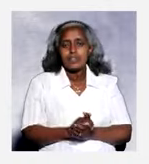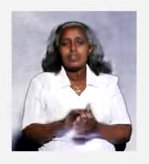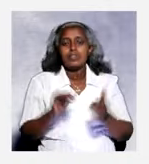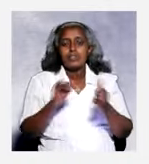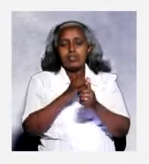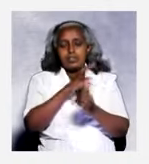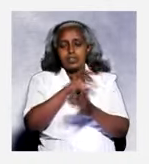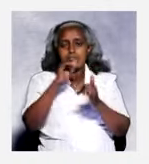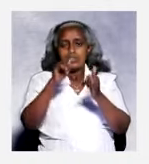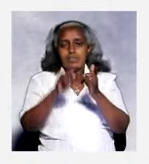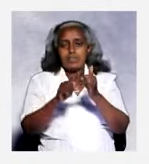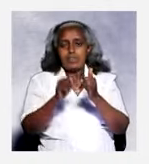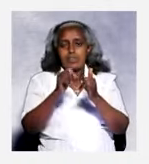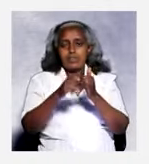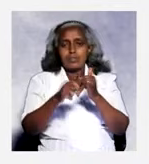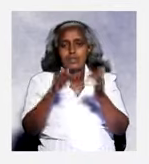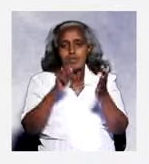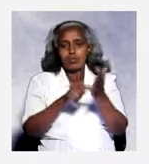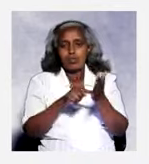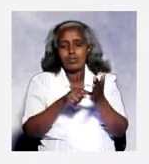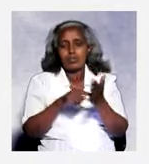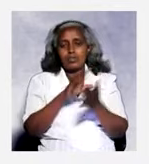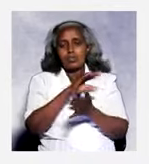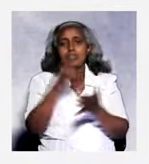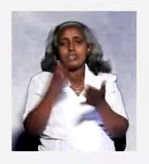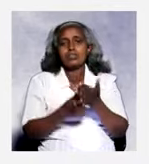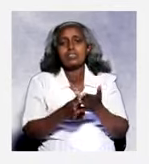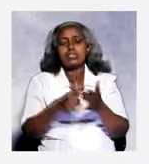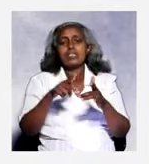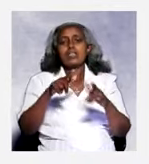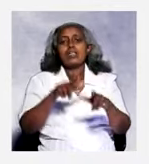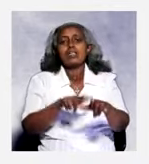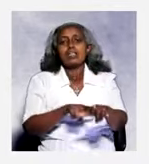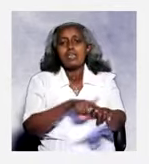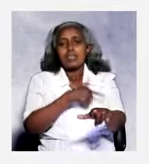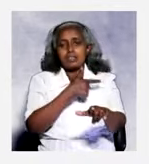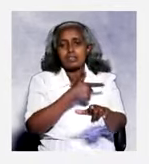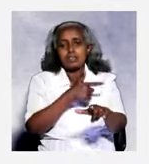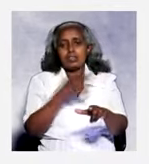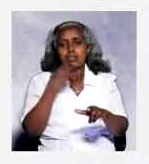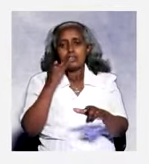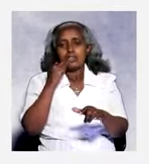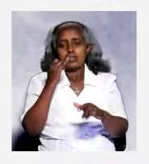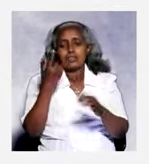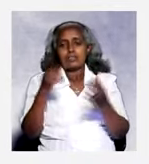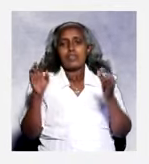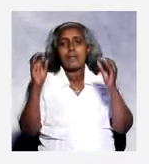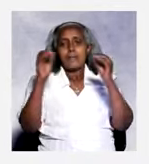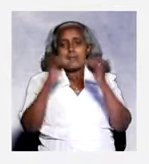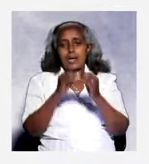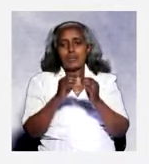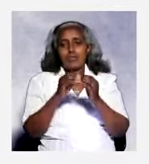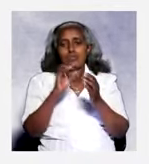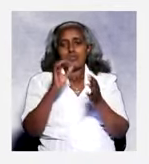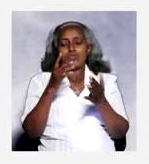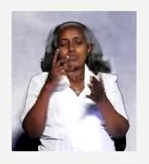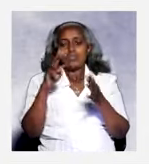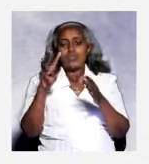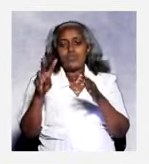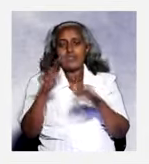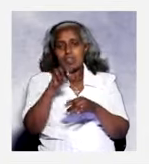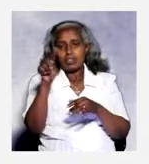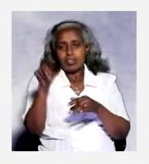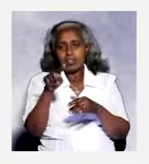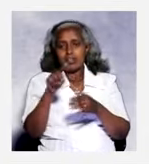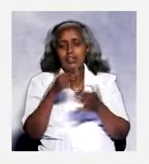Initial and terminal point, and this length is a magnitude. Of the vector. This is